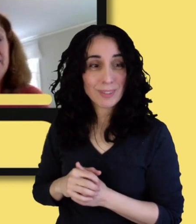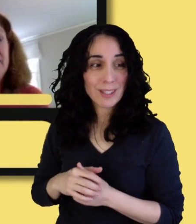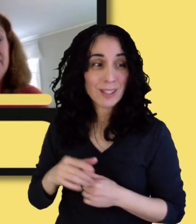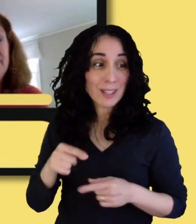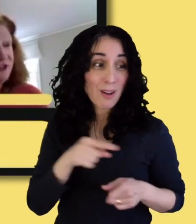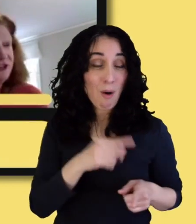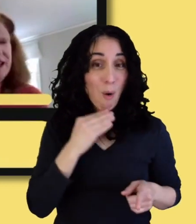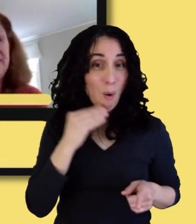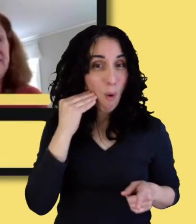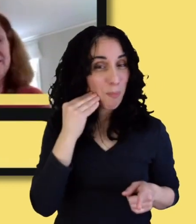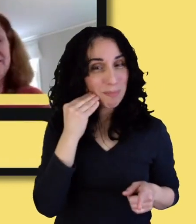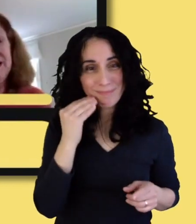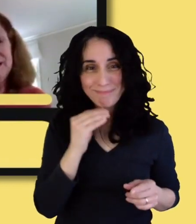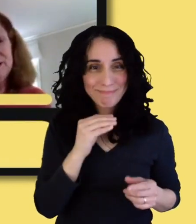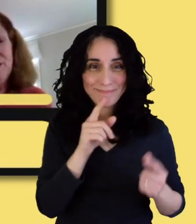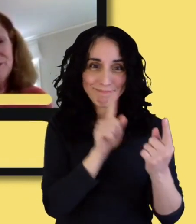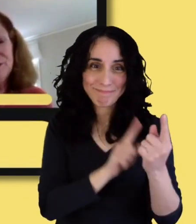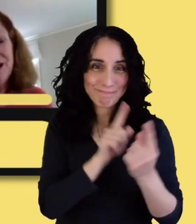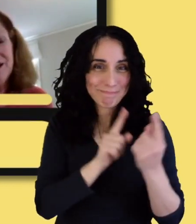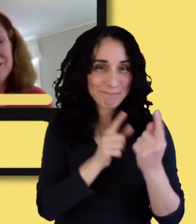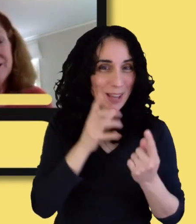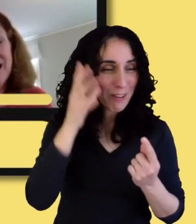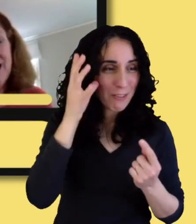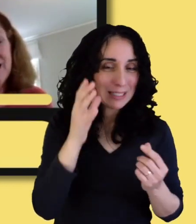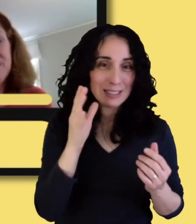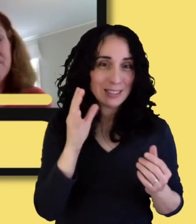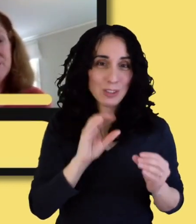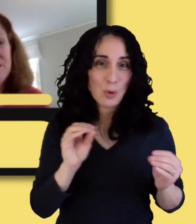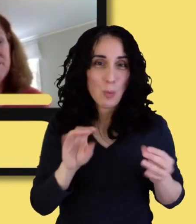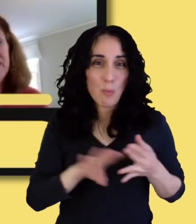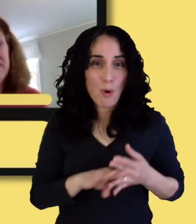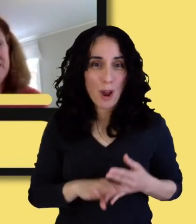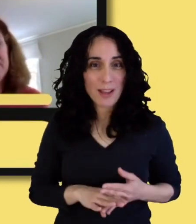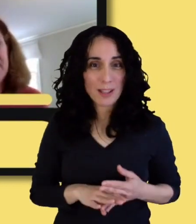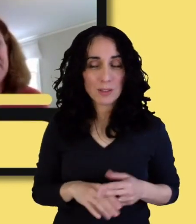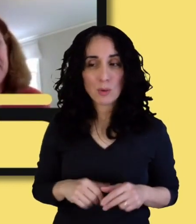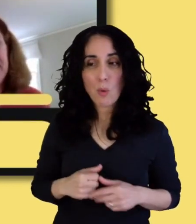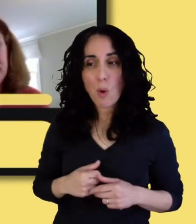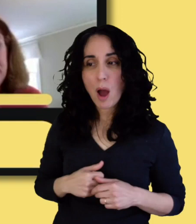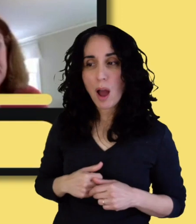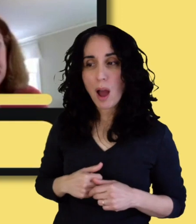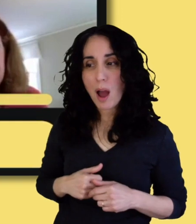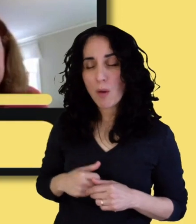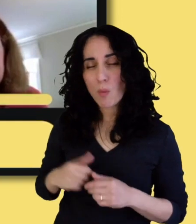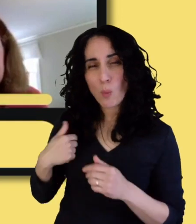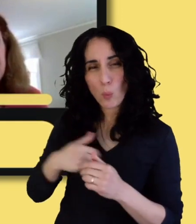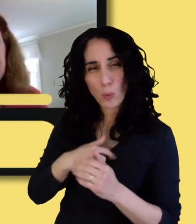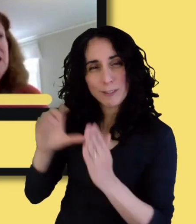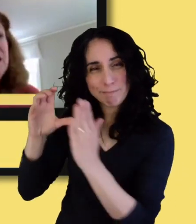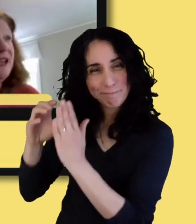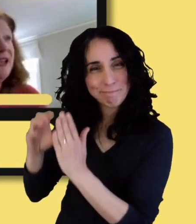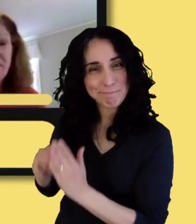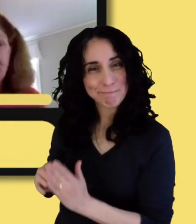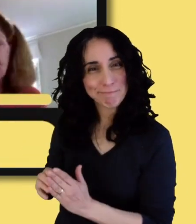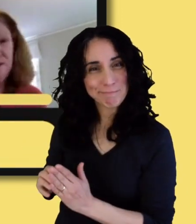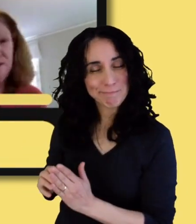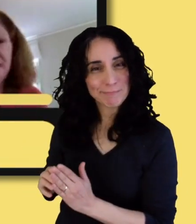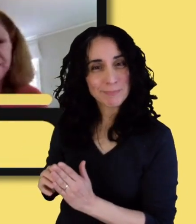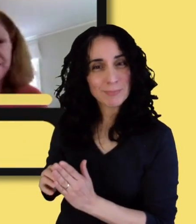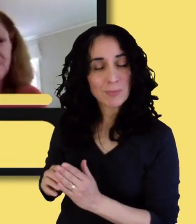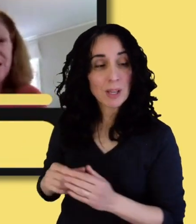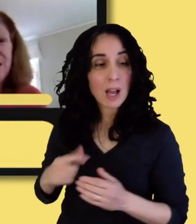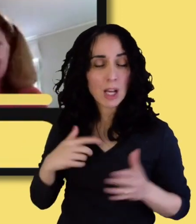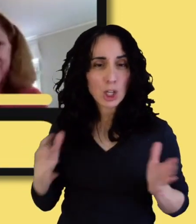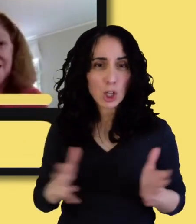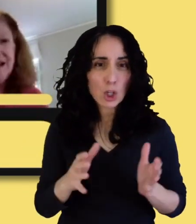And so we chunk it's in smaller chunks. And so that was one of the big things that I encourage parents to do. Take a break in the morning,